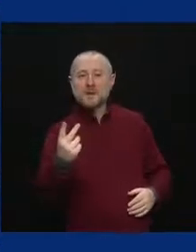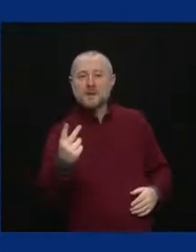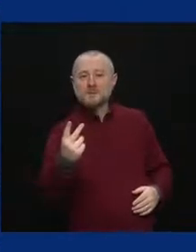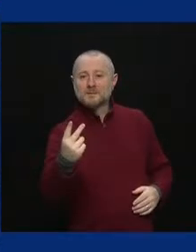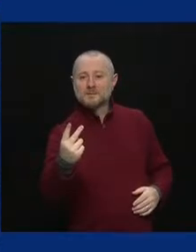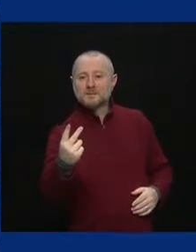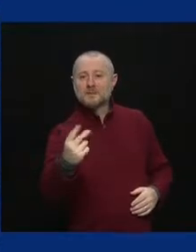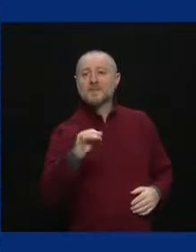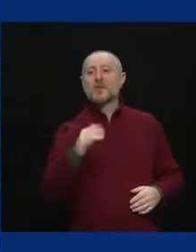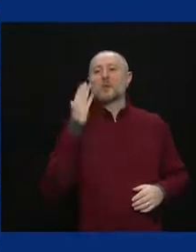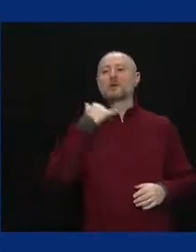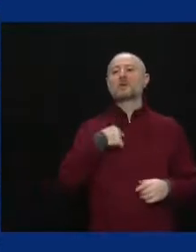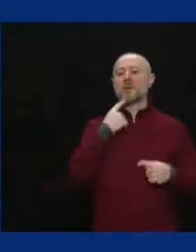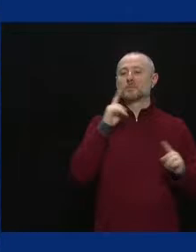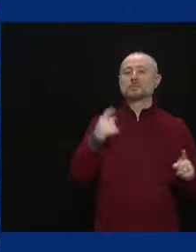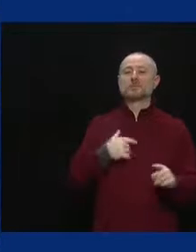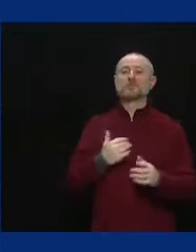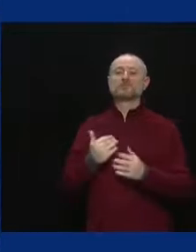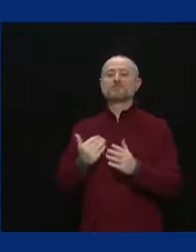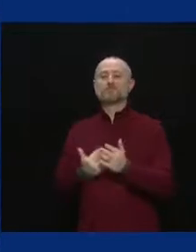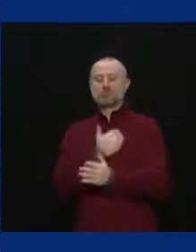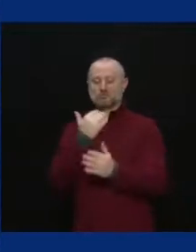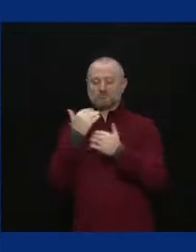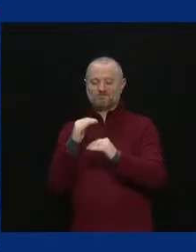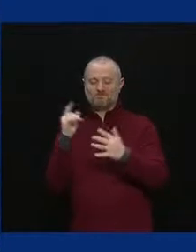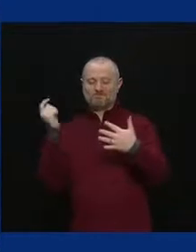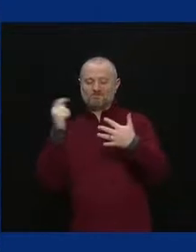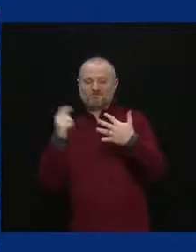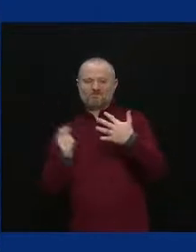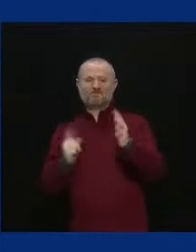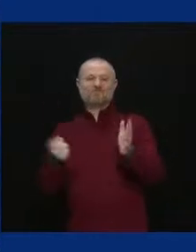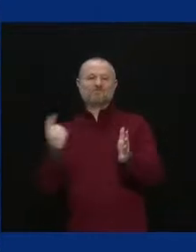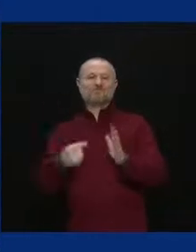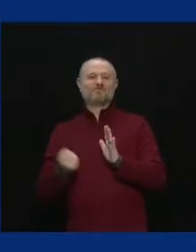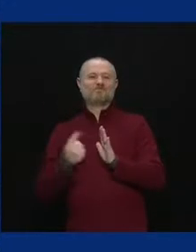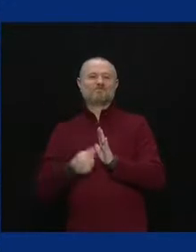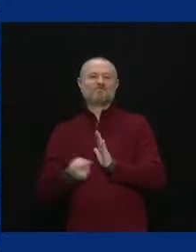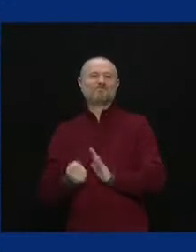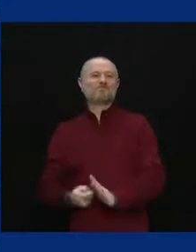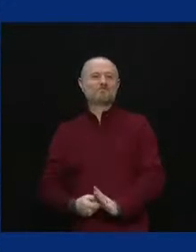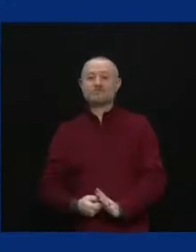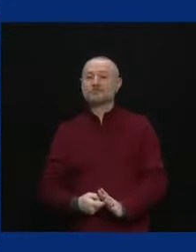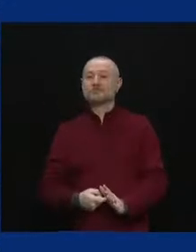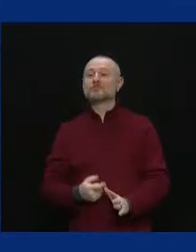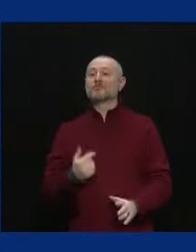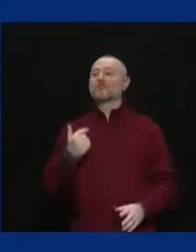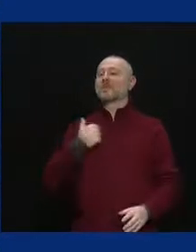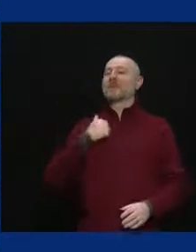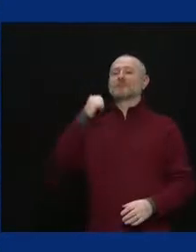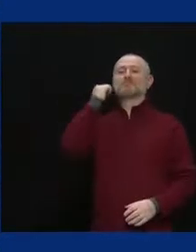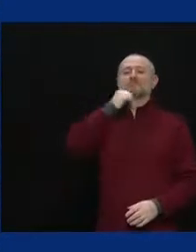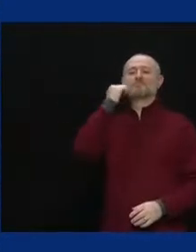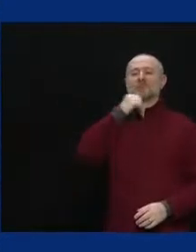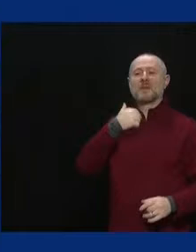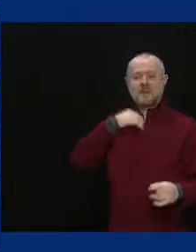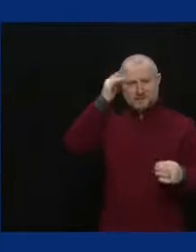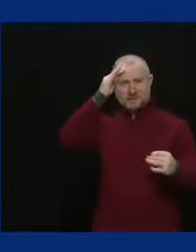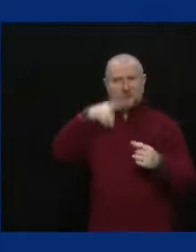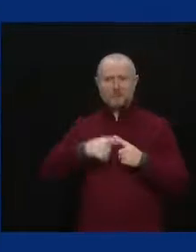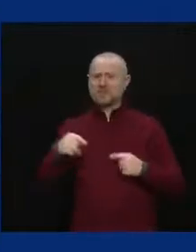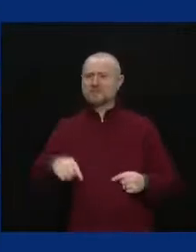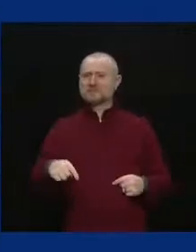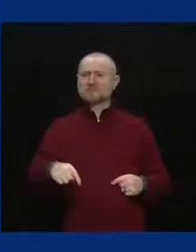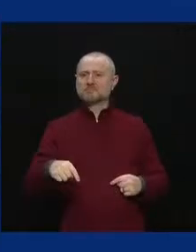first series of restrictions on going up for the next couple of weeks. So I think about this a lot. I'm not going to operate